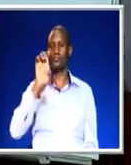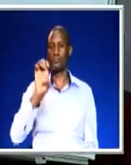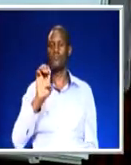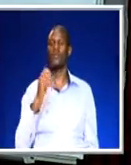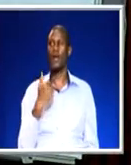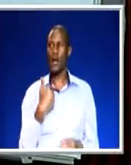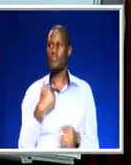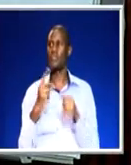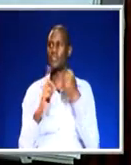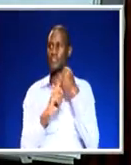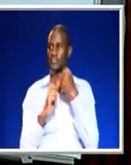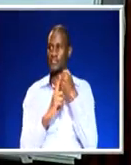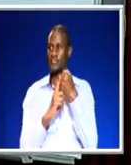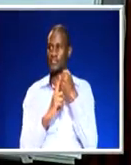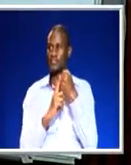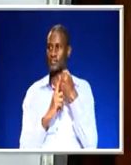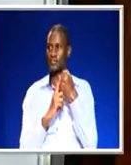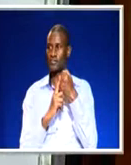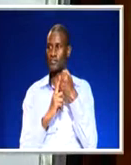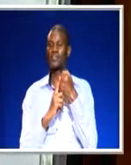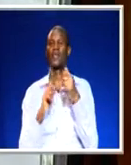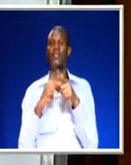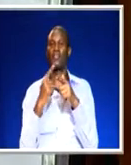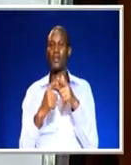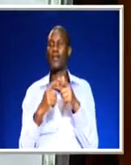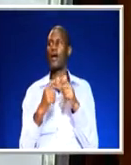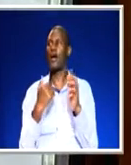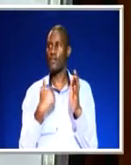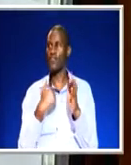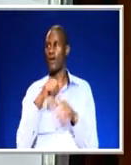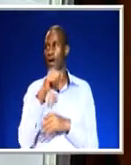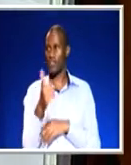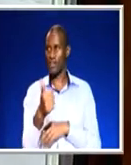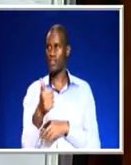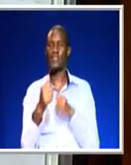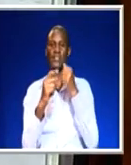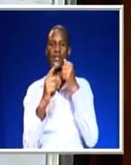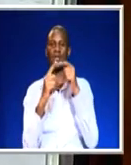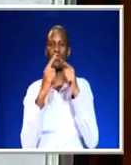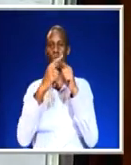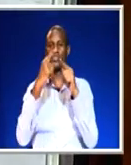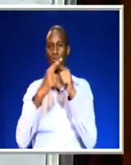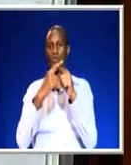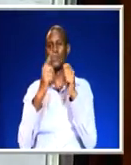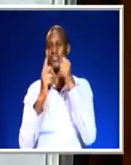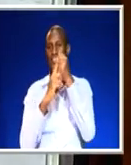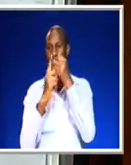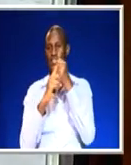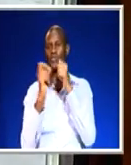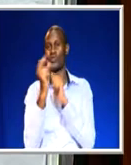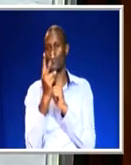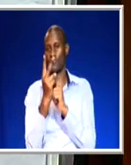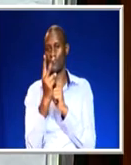I have 6 here. The other example of multiples of 6 are